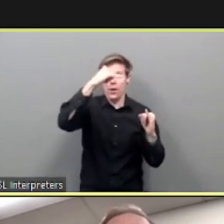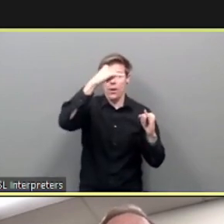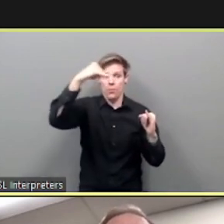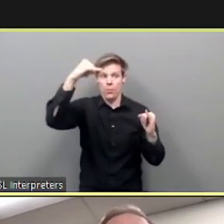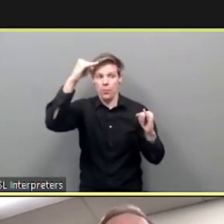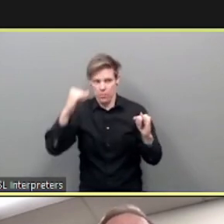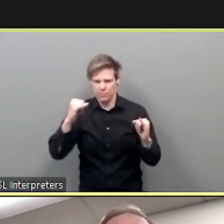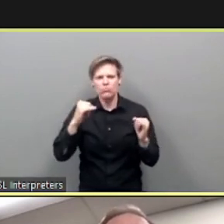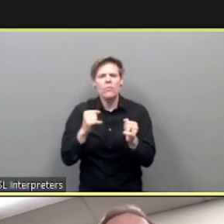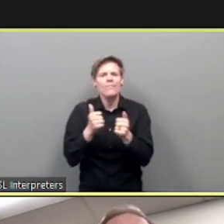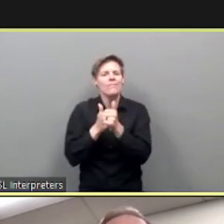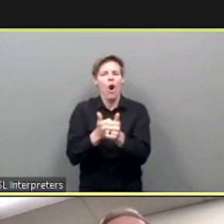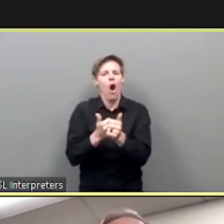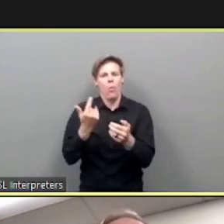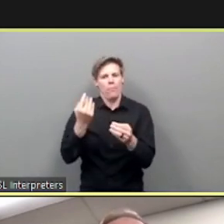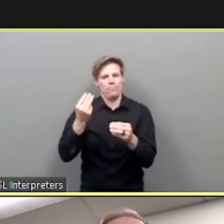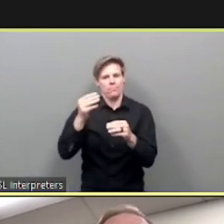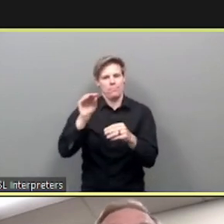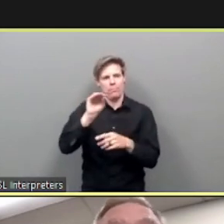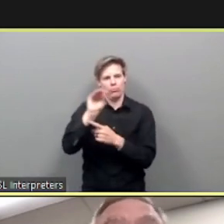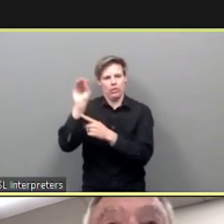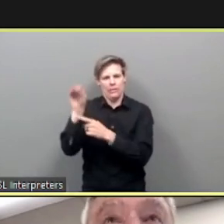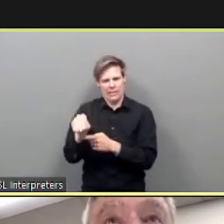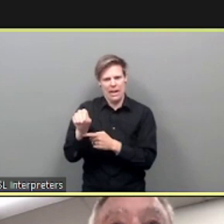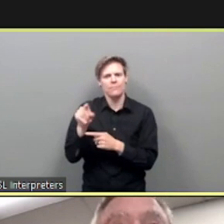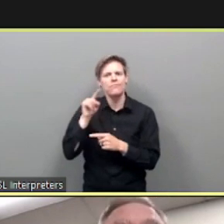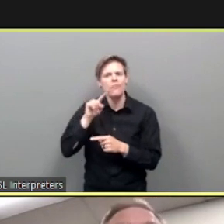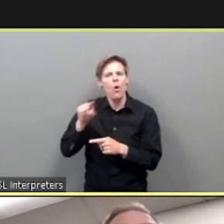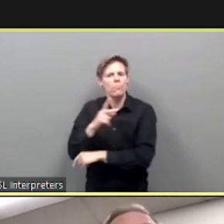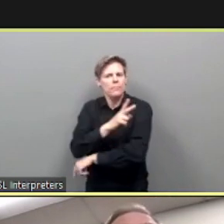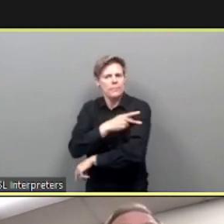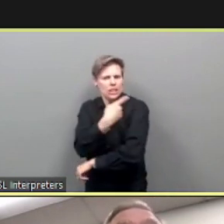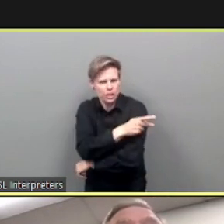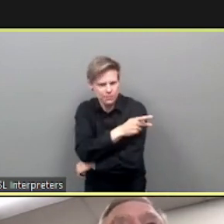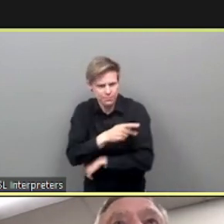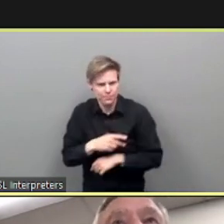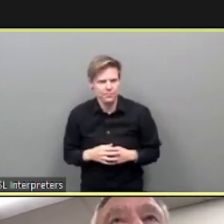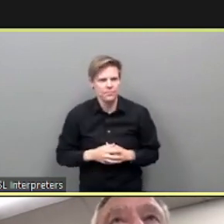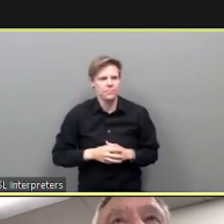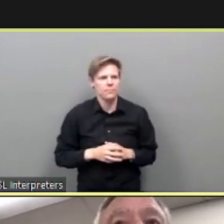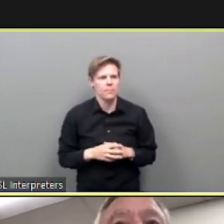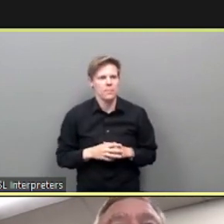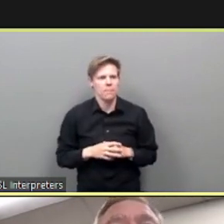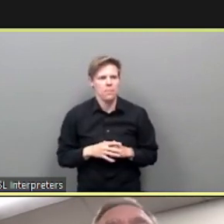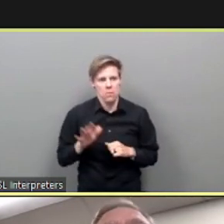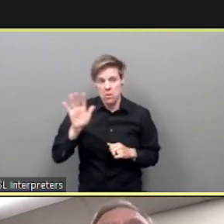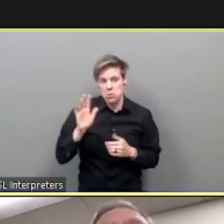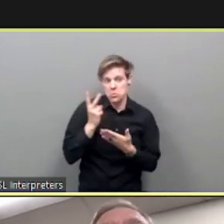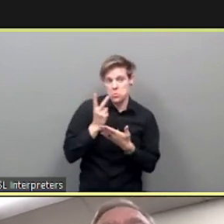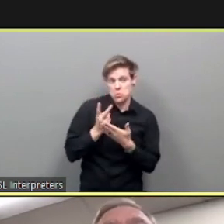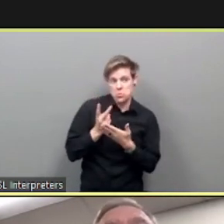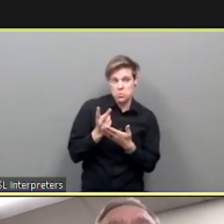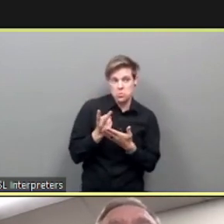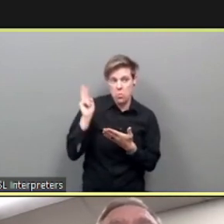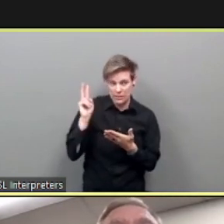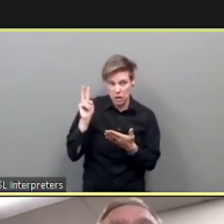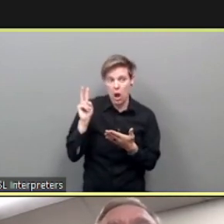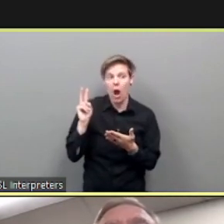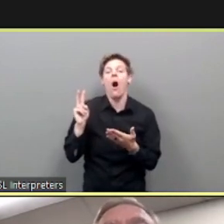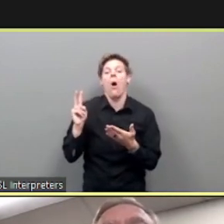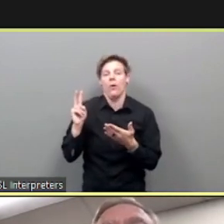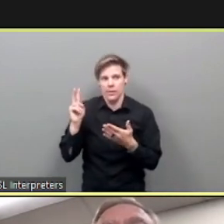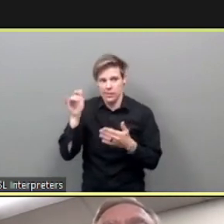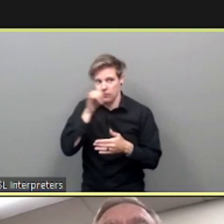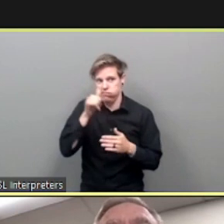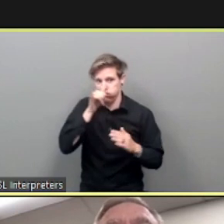that are reporting each week. So we had a pretty rapid response. It only took 2 weeks to get up to 95%. We dropped a